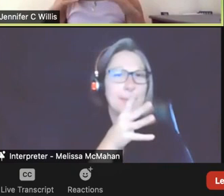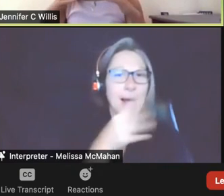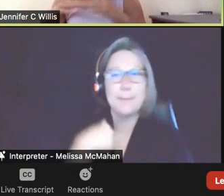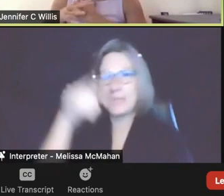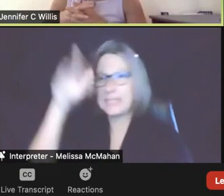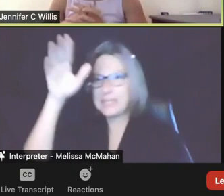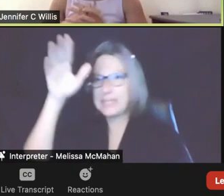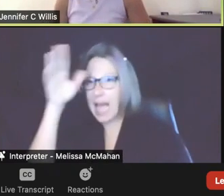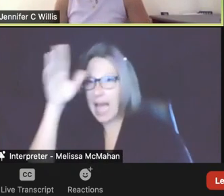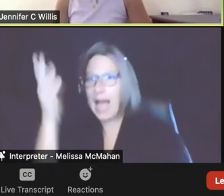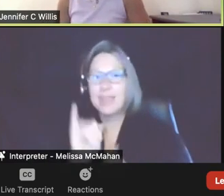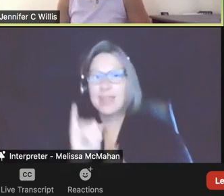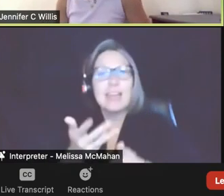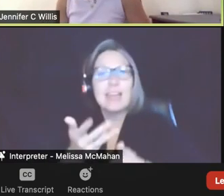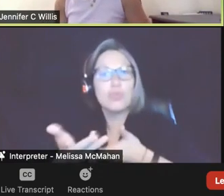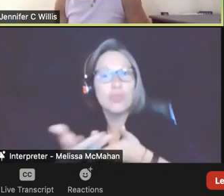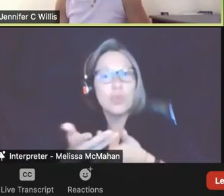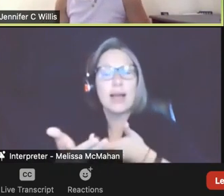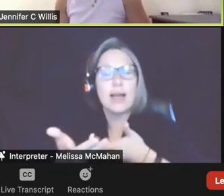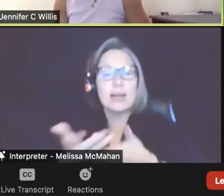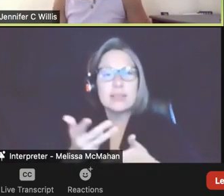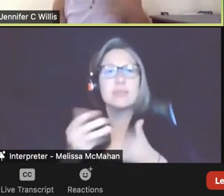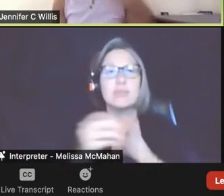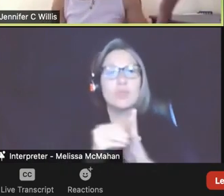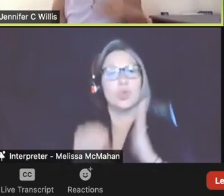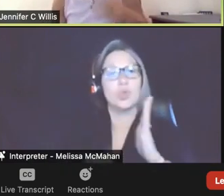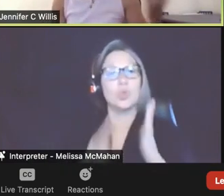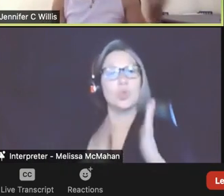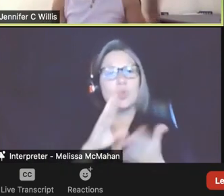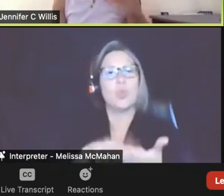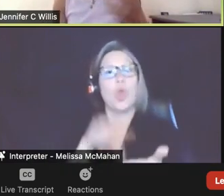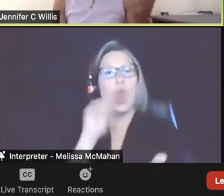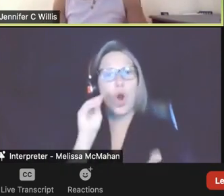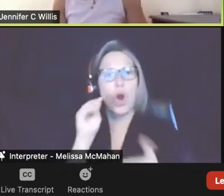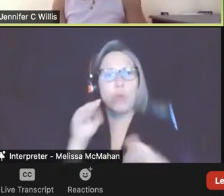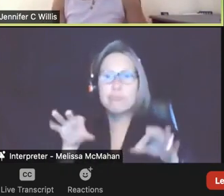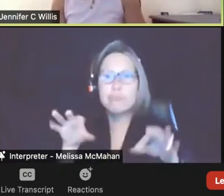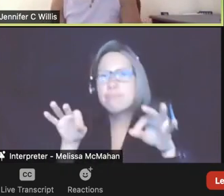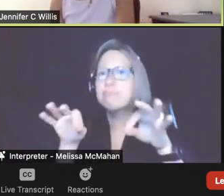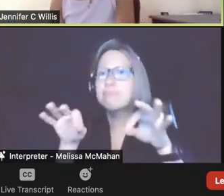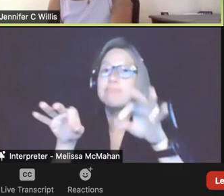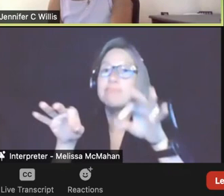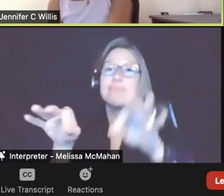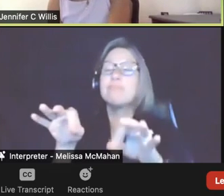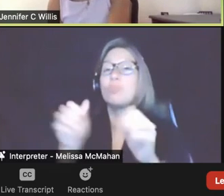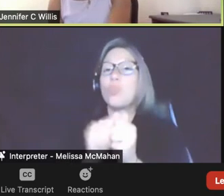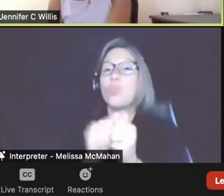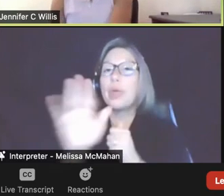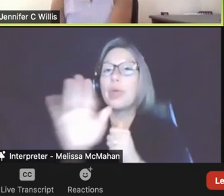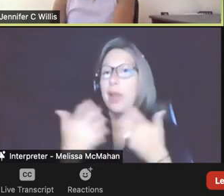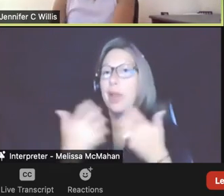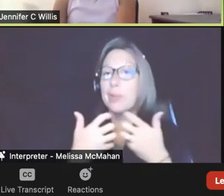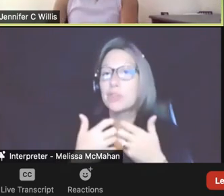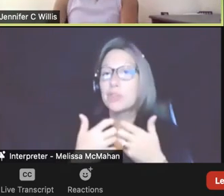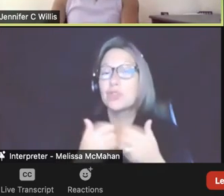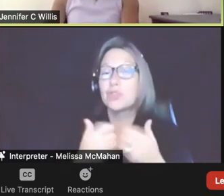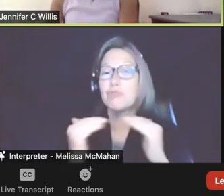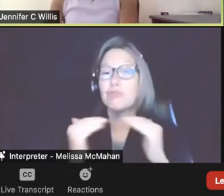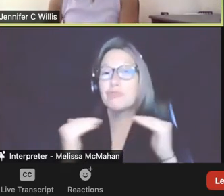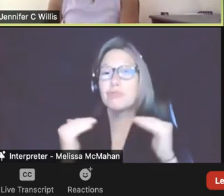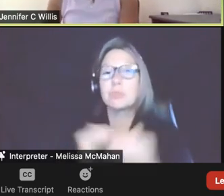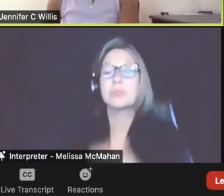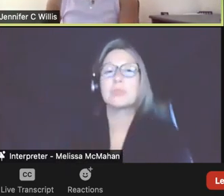of that interactive stuff that students learn incidentally through just being around their peers and their classmates.